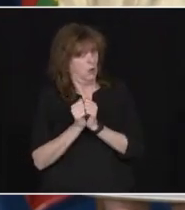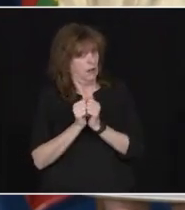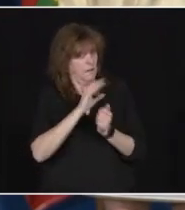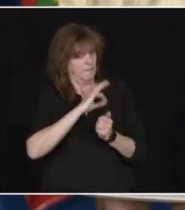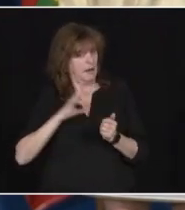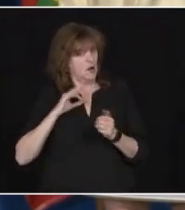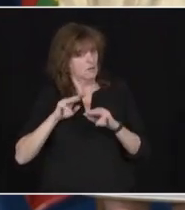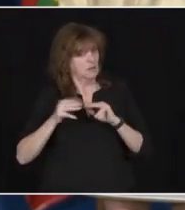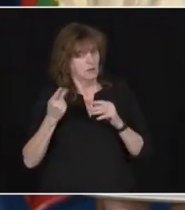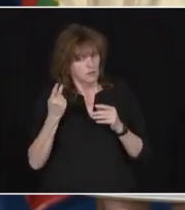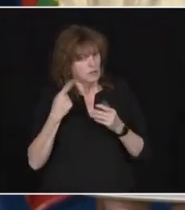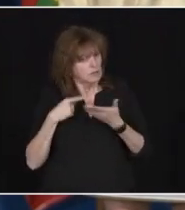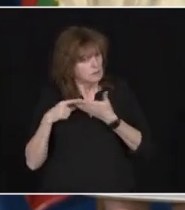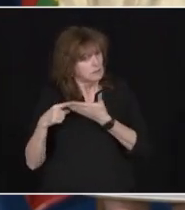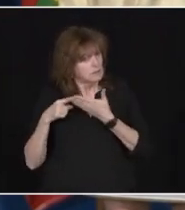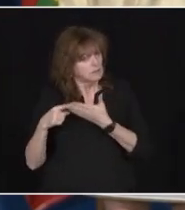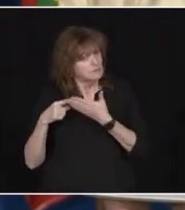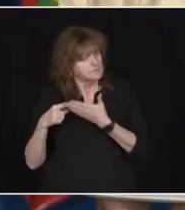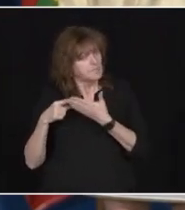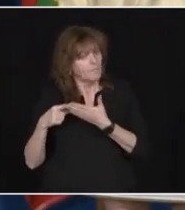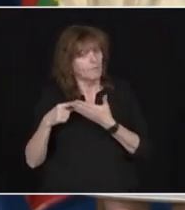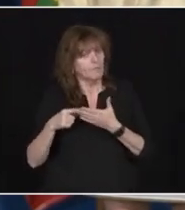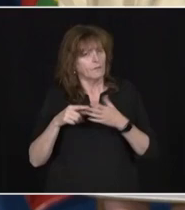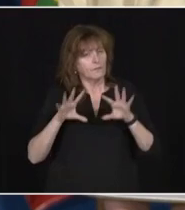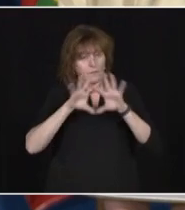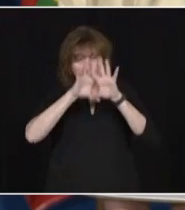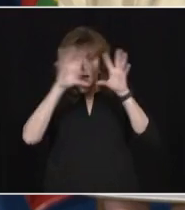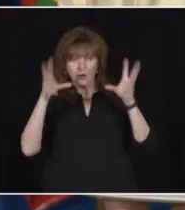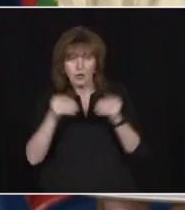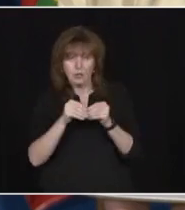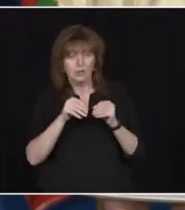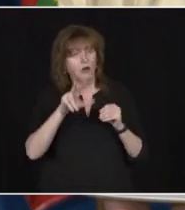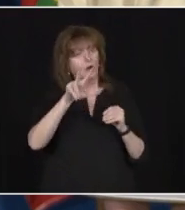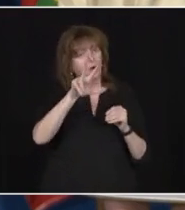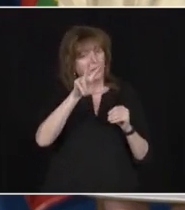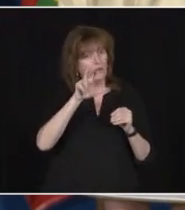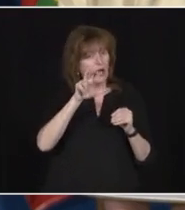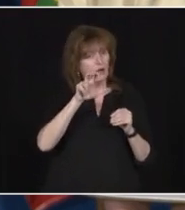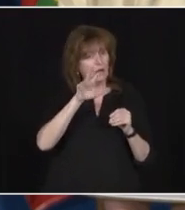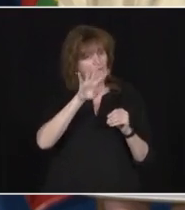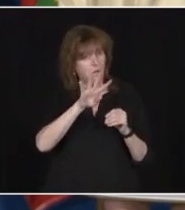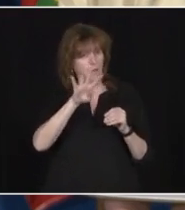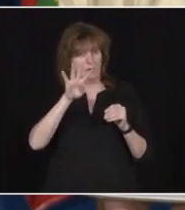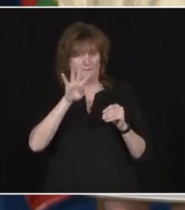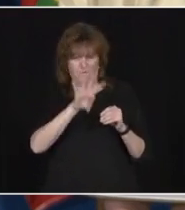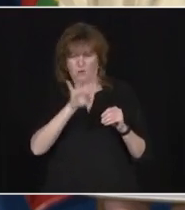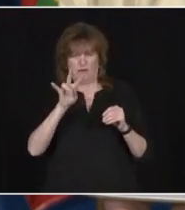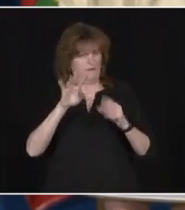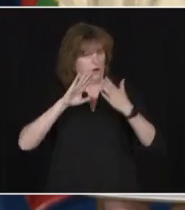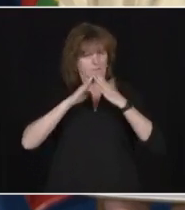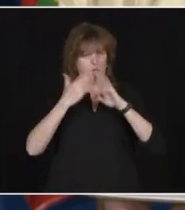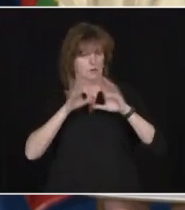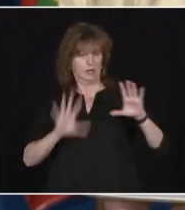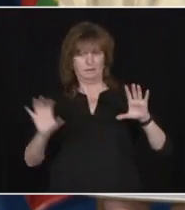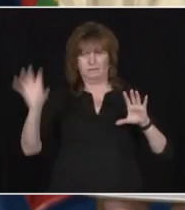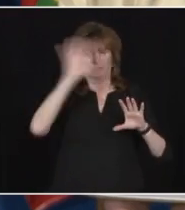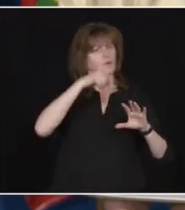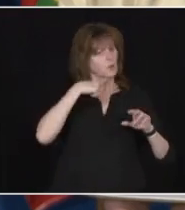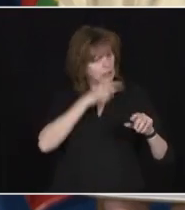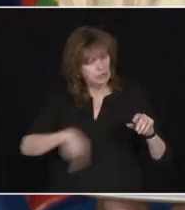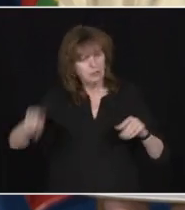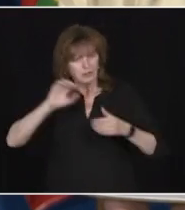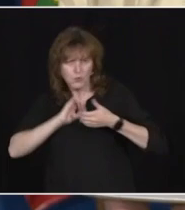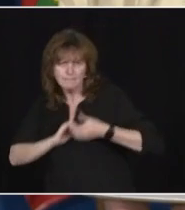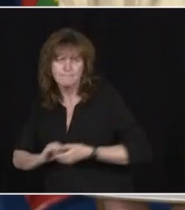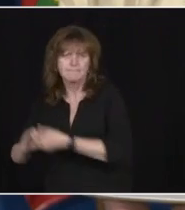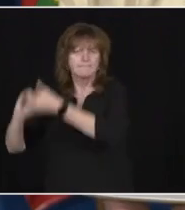comment to all the mayors, we have 444 municipalities. We got into this together. We're going to get out of it together. And